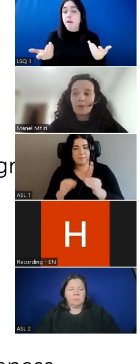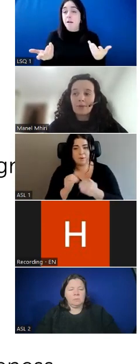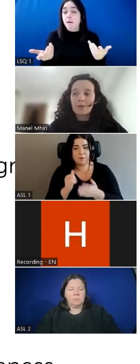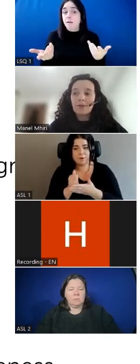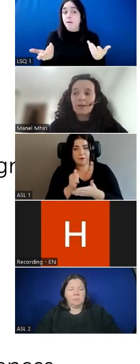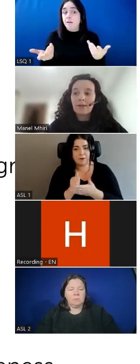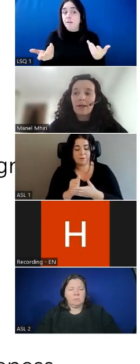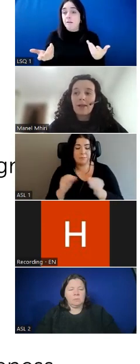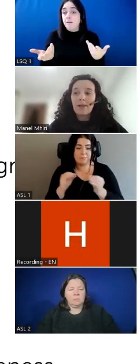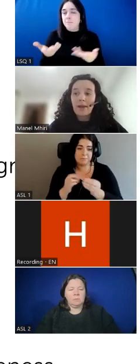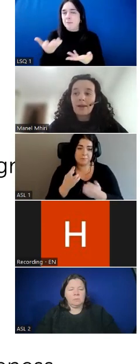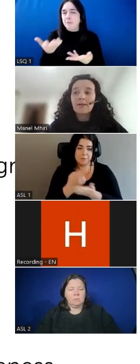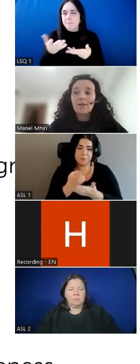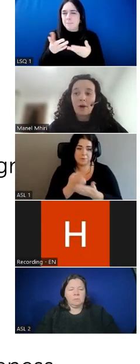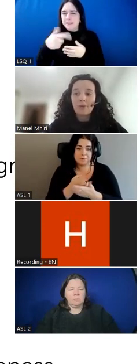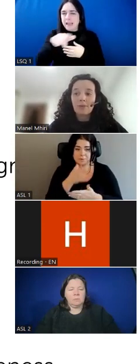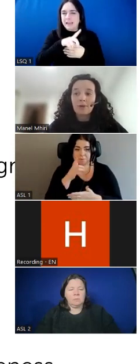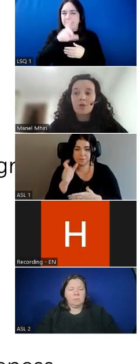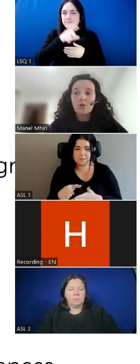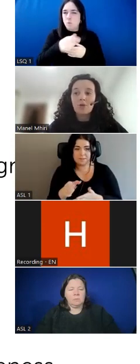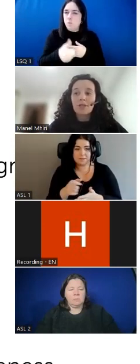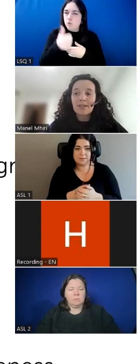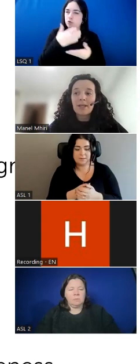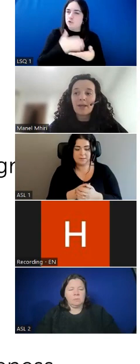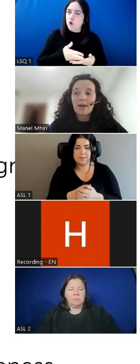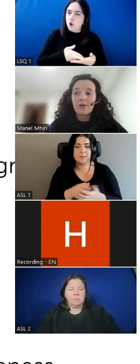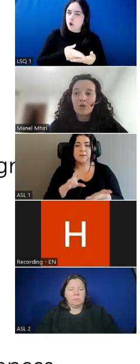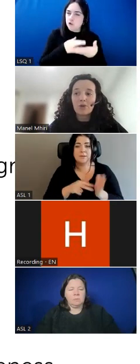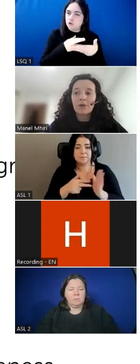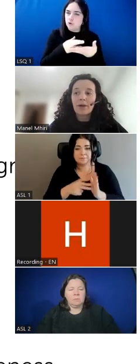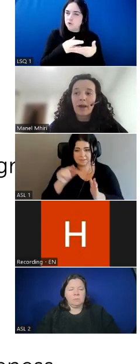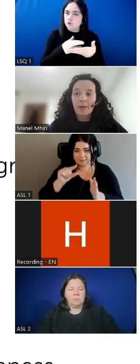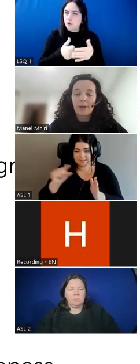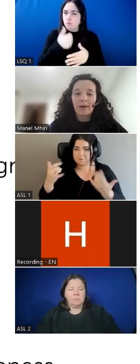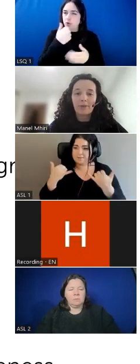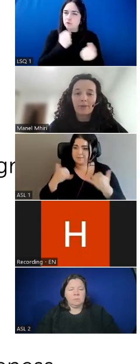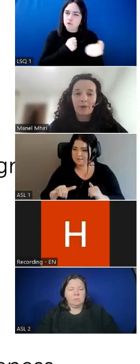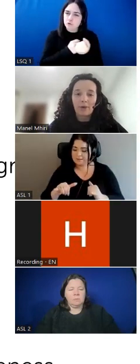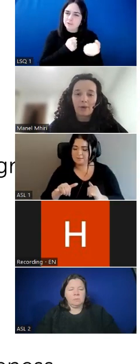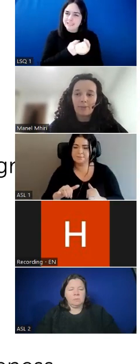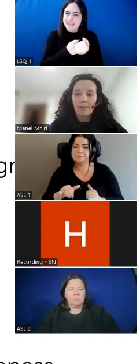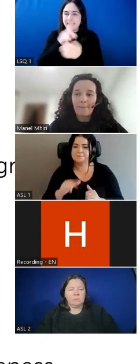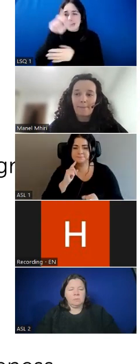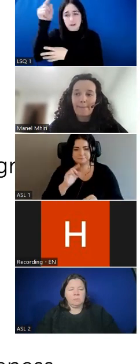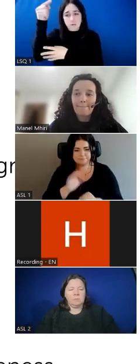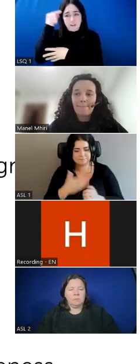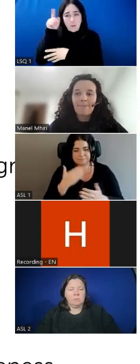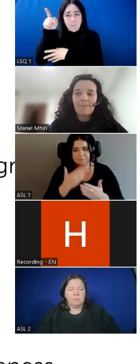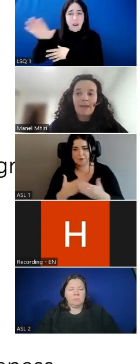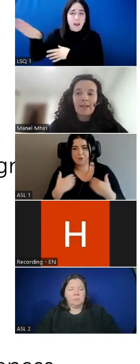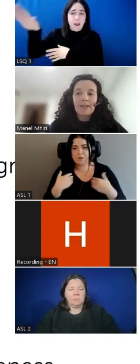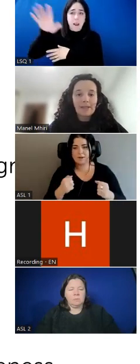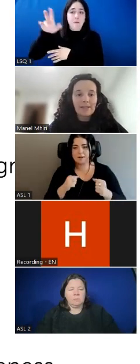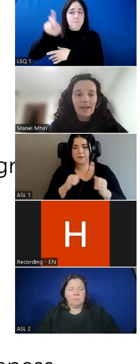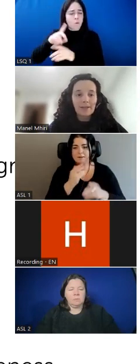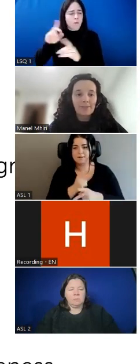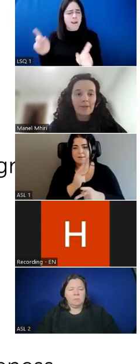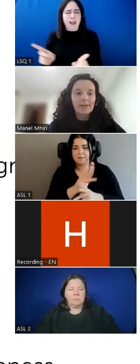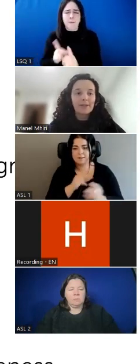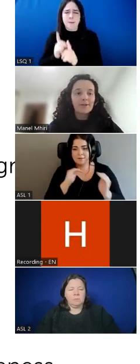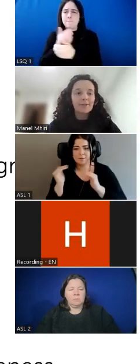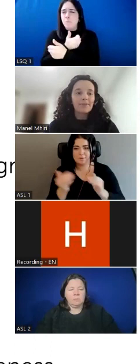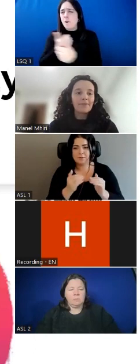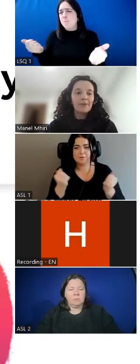more resources, then governments should still ensure healthcare for all. Next